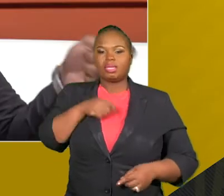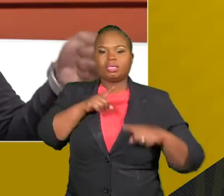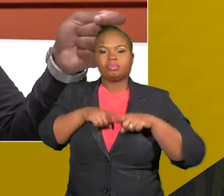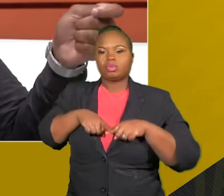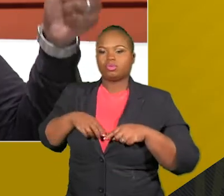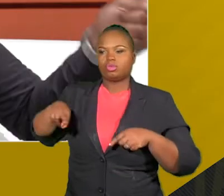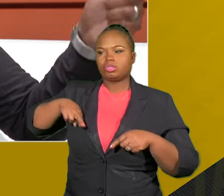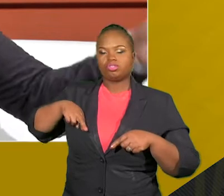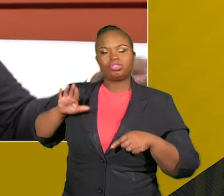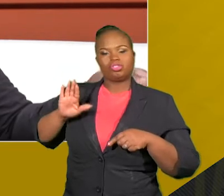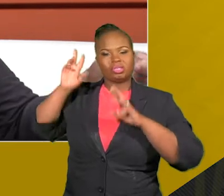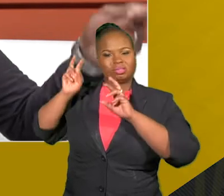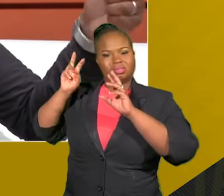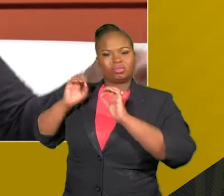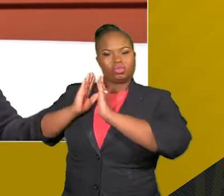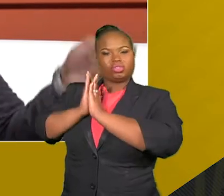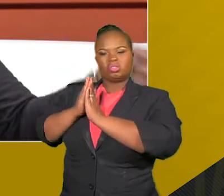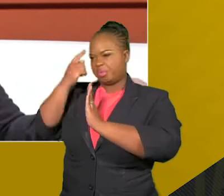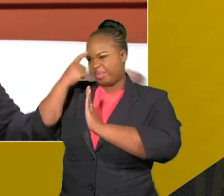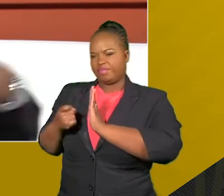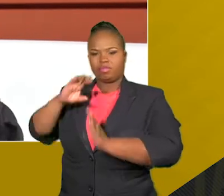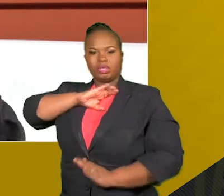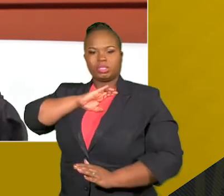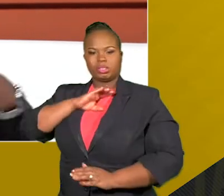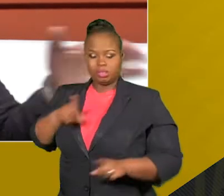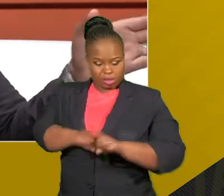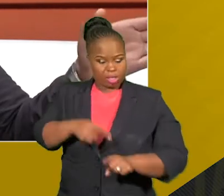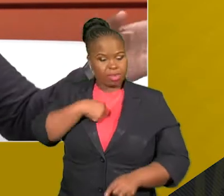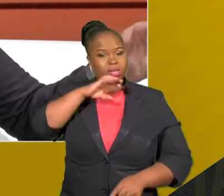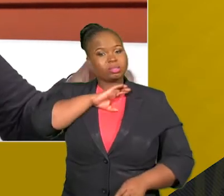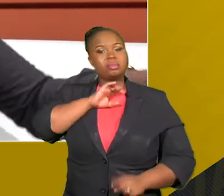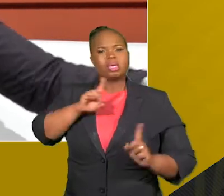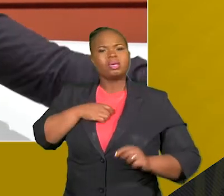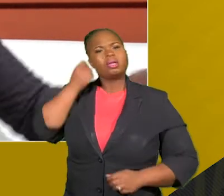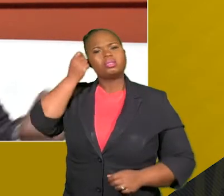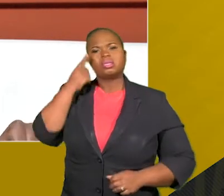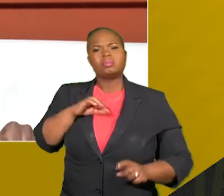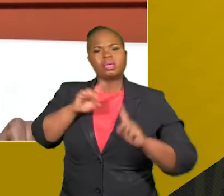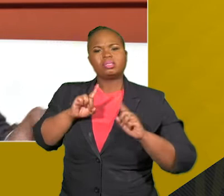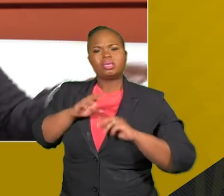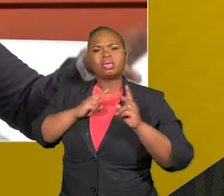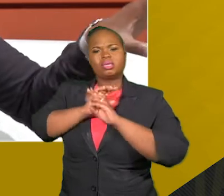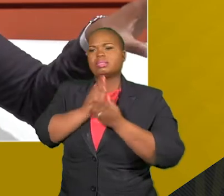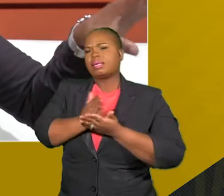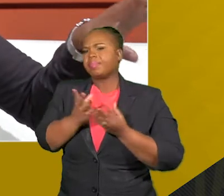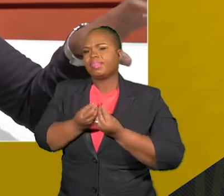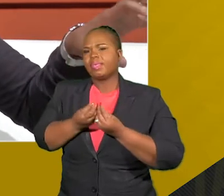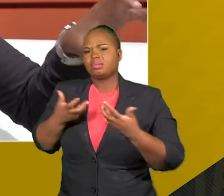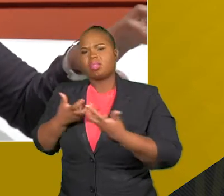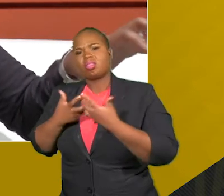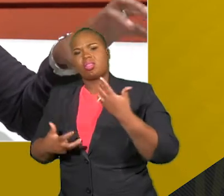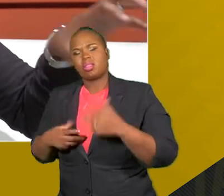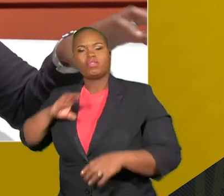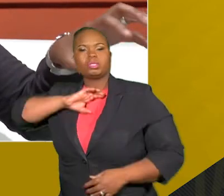a religious construct or on a belief of Christianity. I'm a Christian, but I understand someone does not subscribe to Christianity. And if you read the very